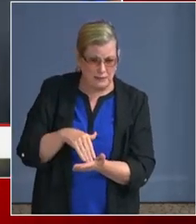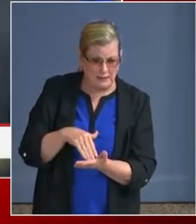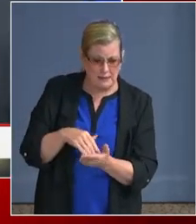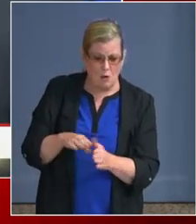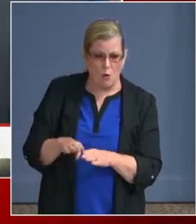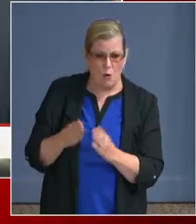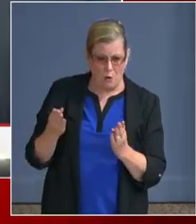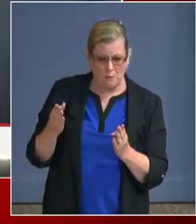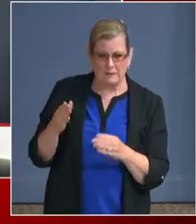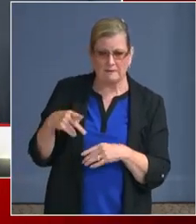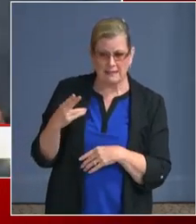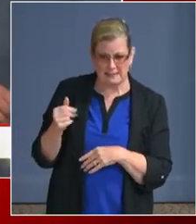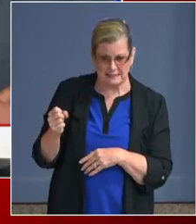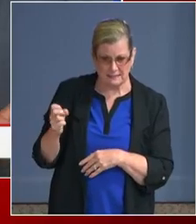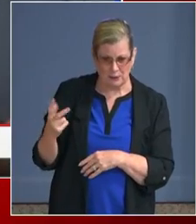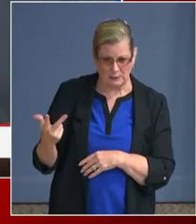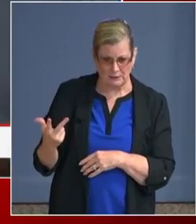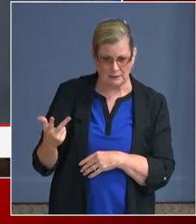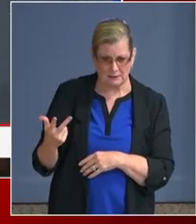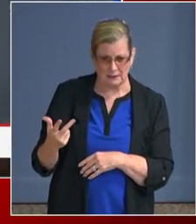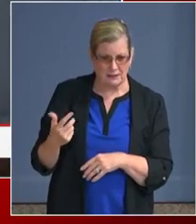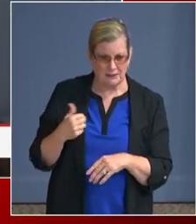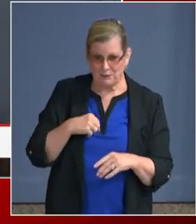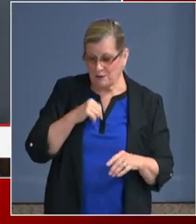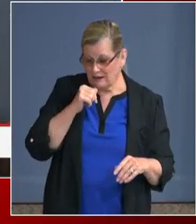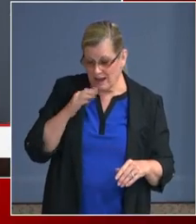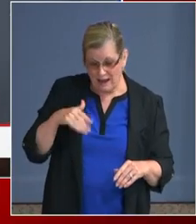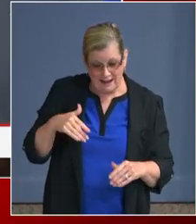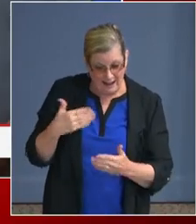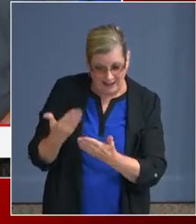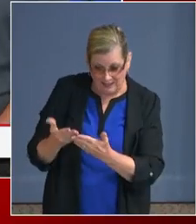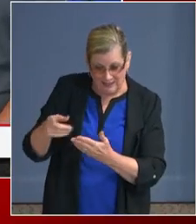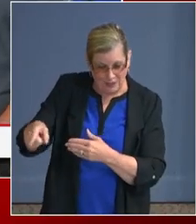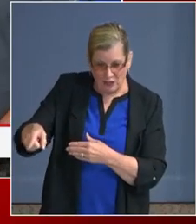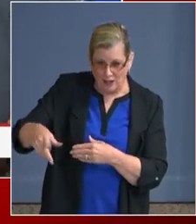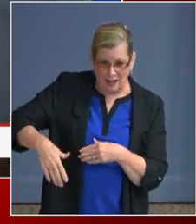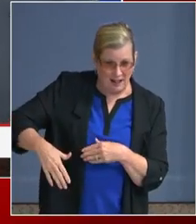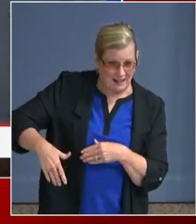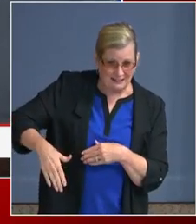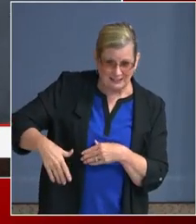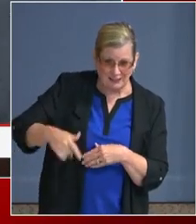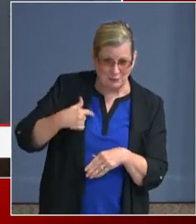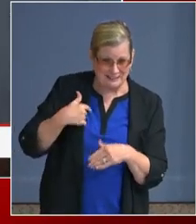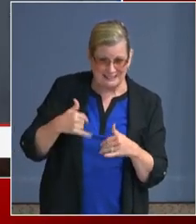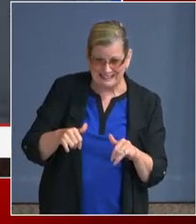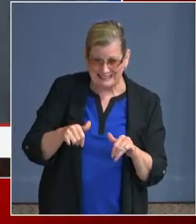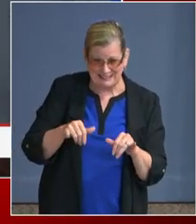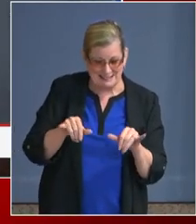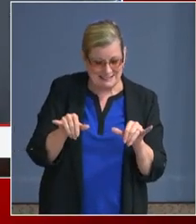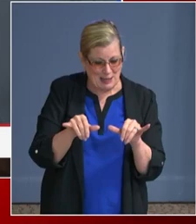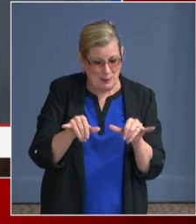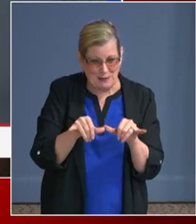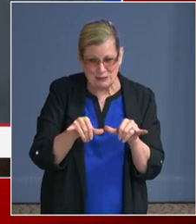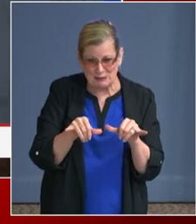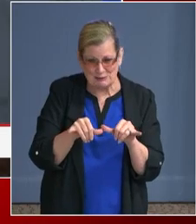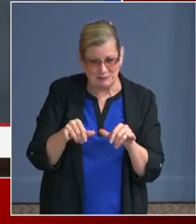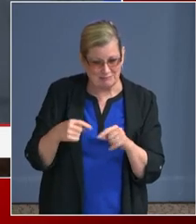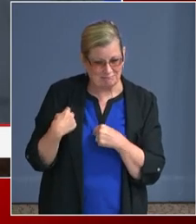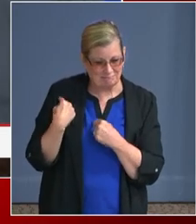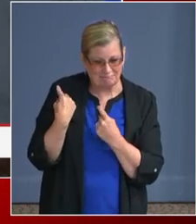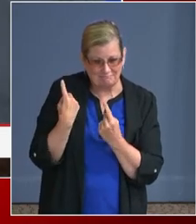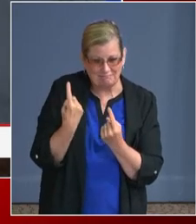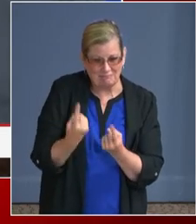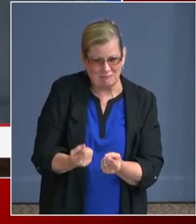Sure, we'll continue to look at some of the same things we have been monitoring. One of the things, and we spoke to